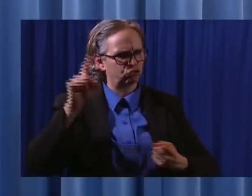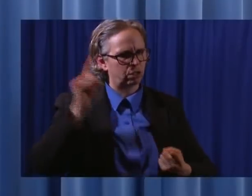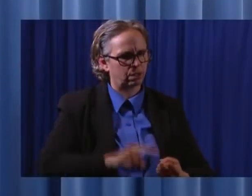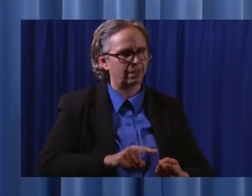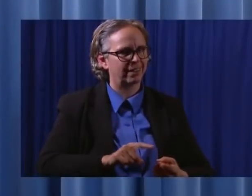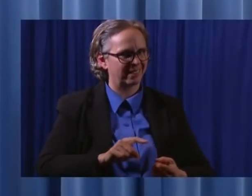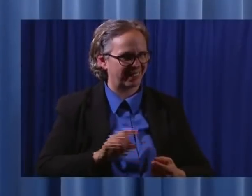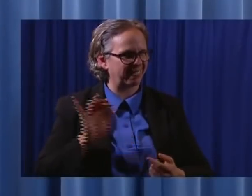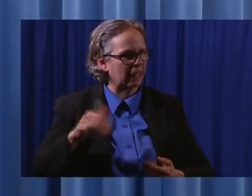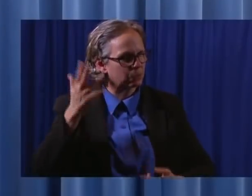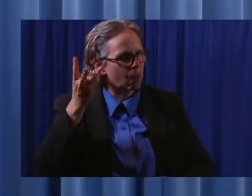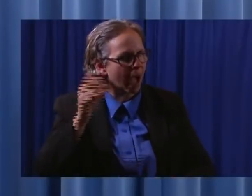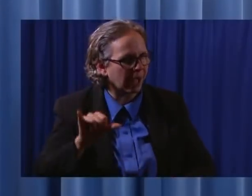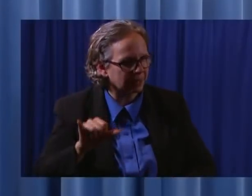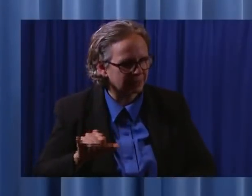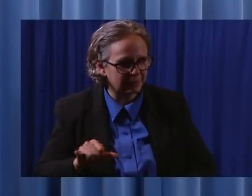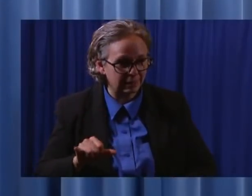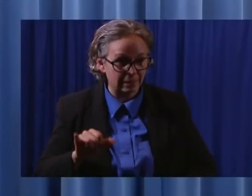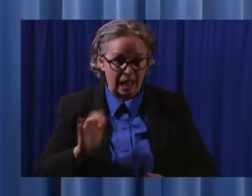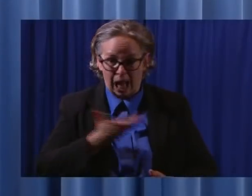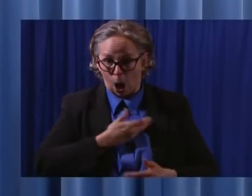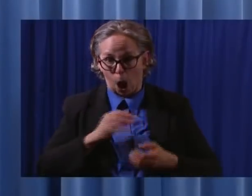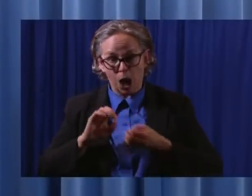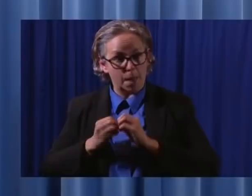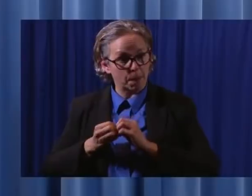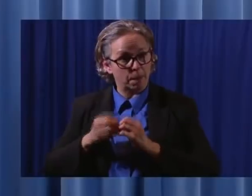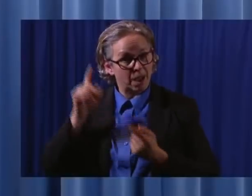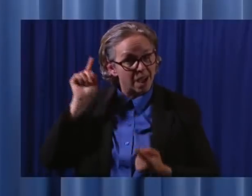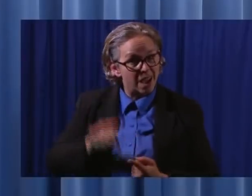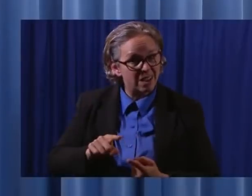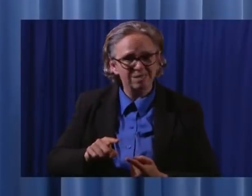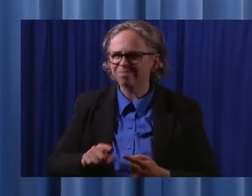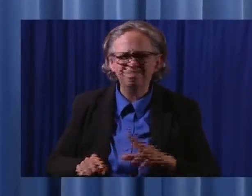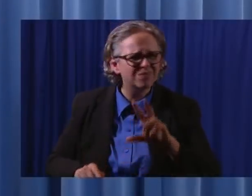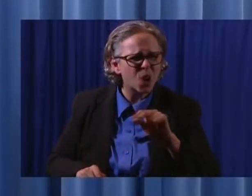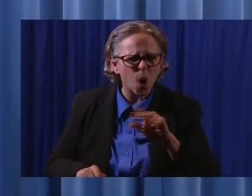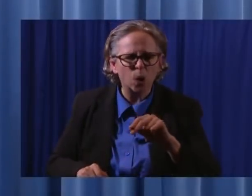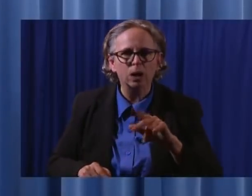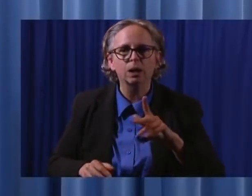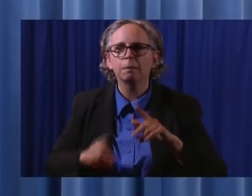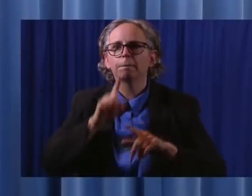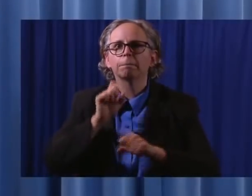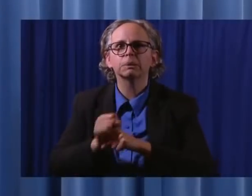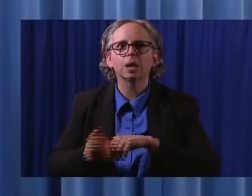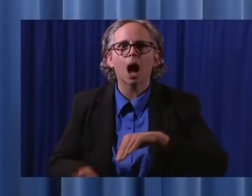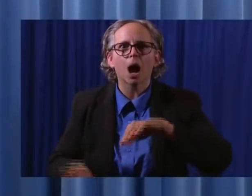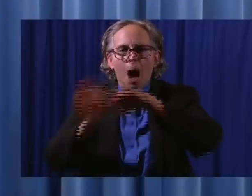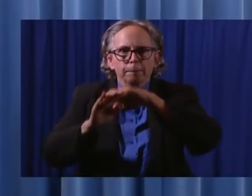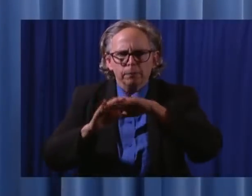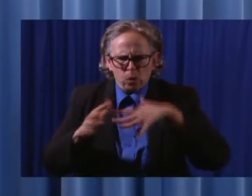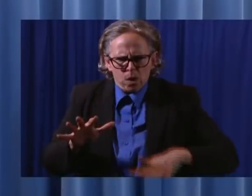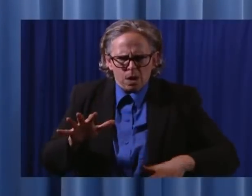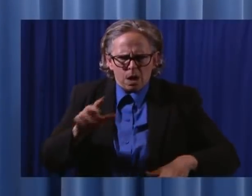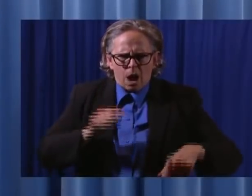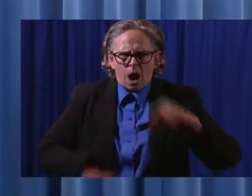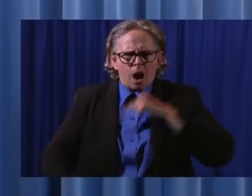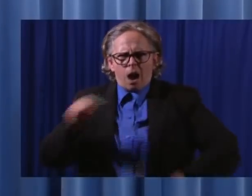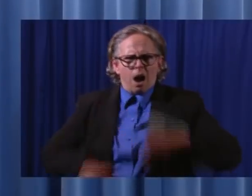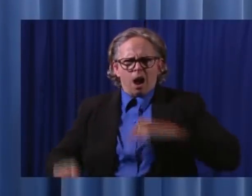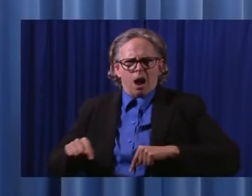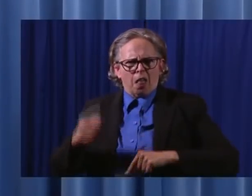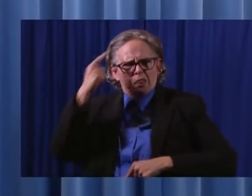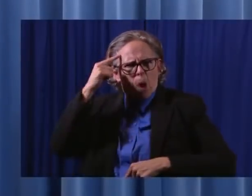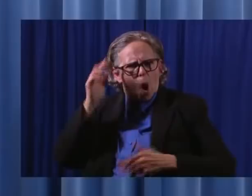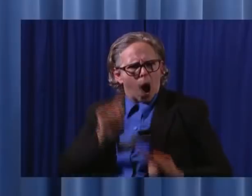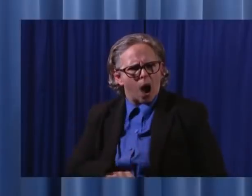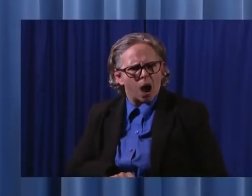number is not gone down. In fact, it's gone up a little bit. I think it was down a little bit today. But it's been fairly